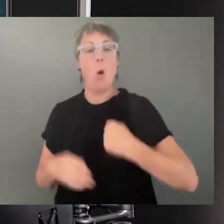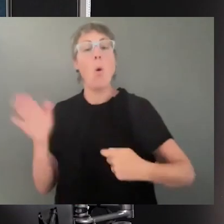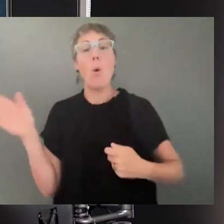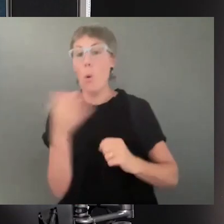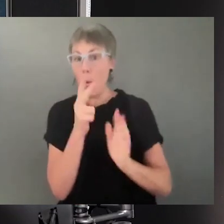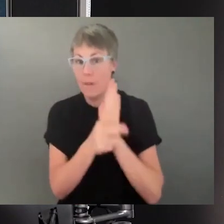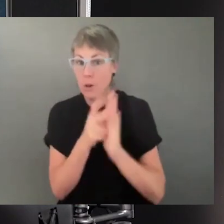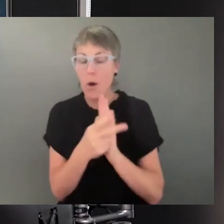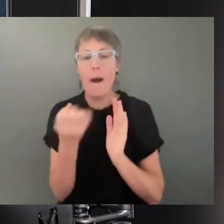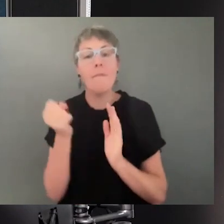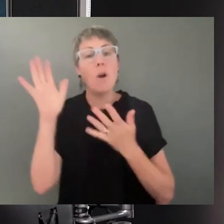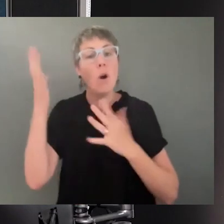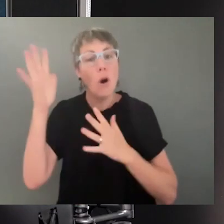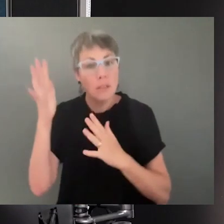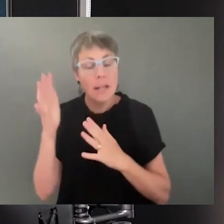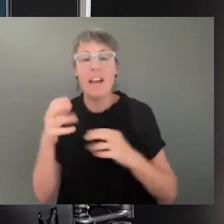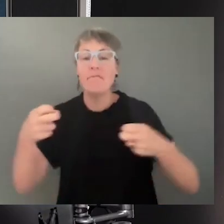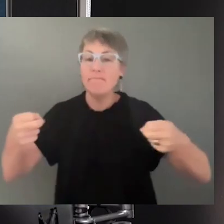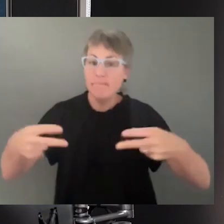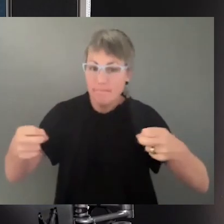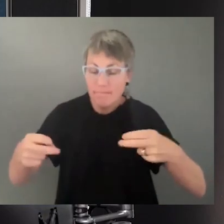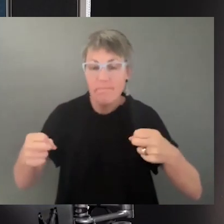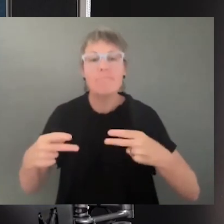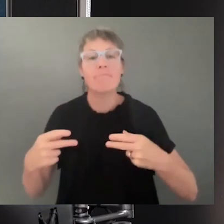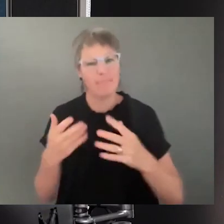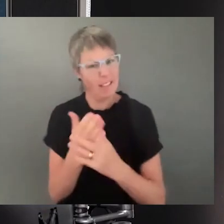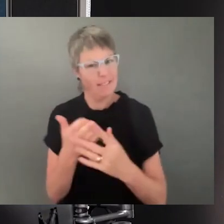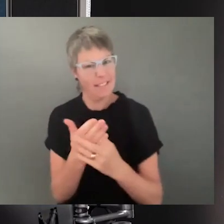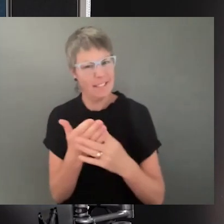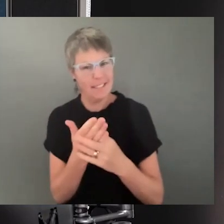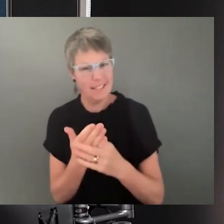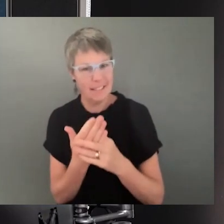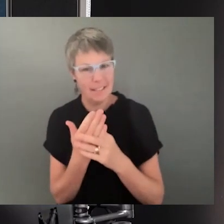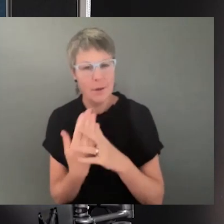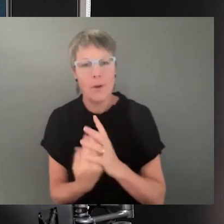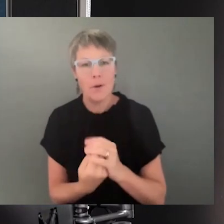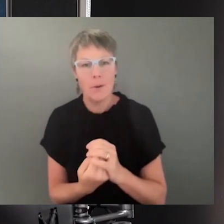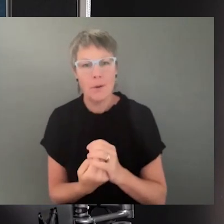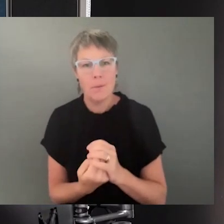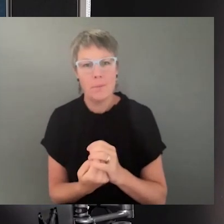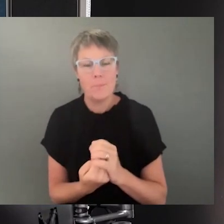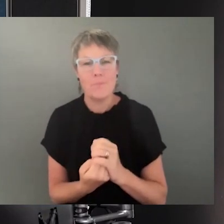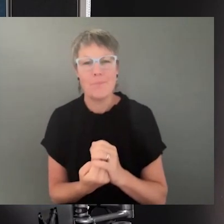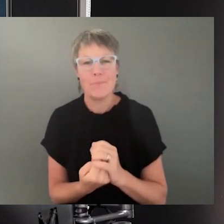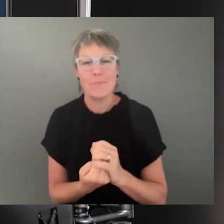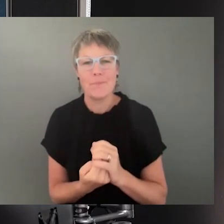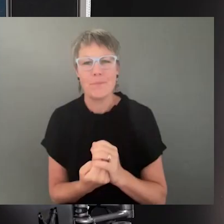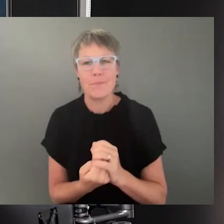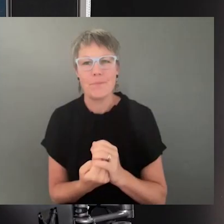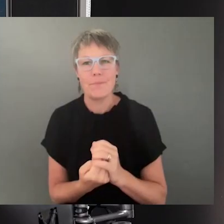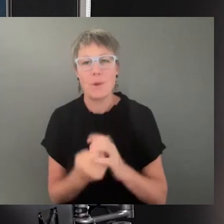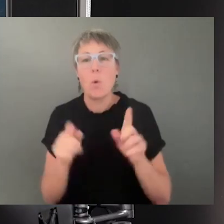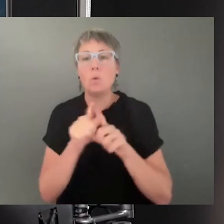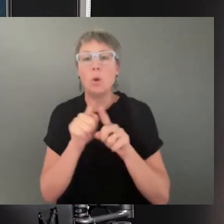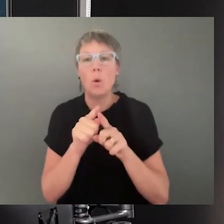done what we can to make it as accessible as possible and put on filters and things that people can hit Queensland, for example, or they can hit